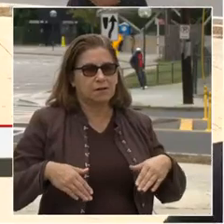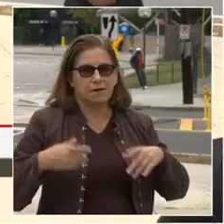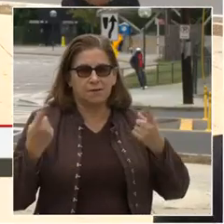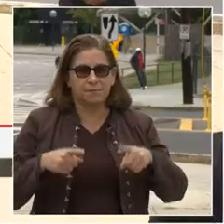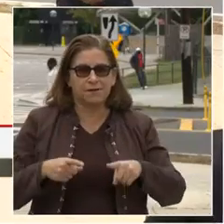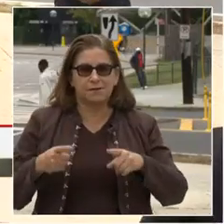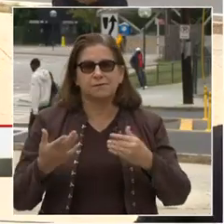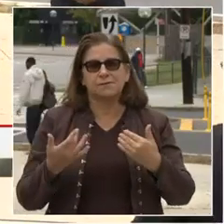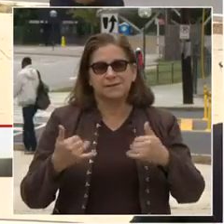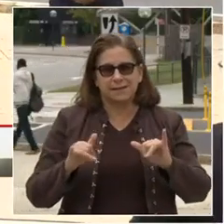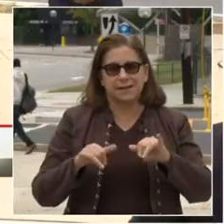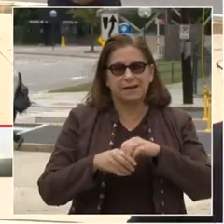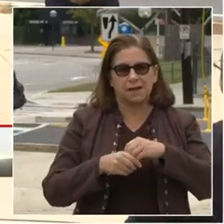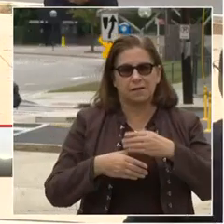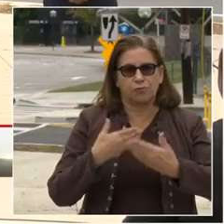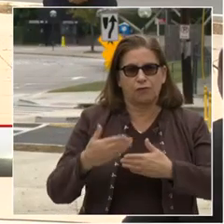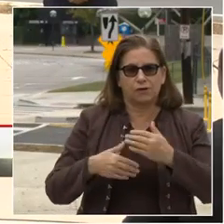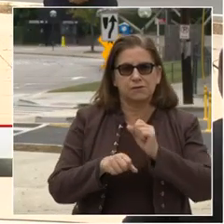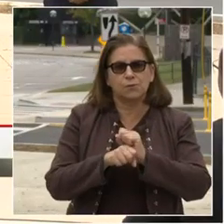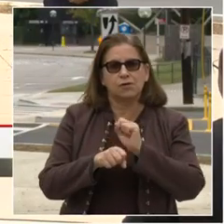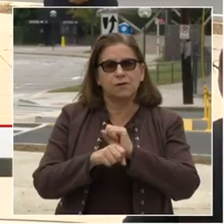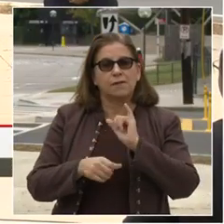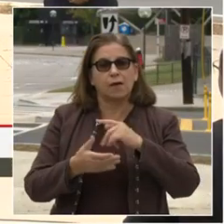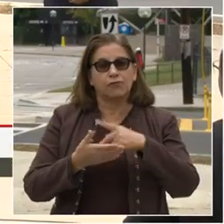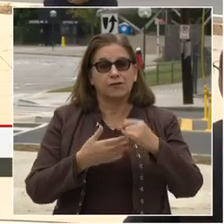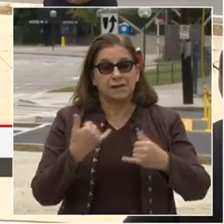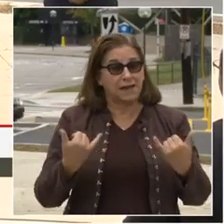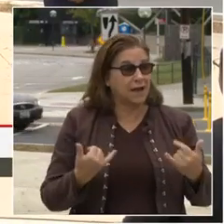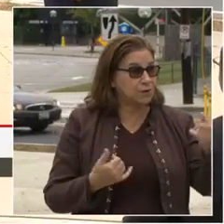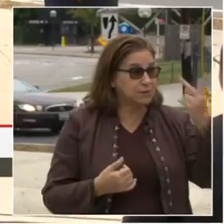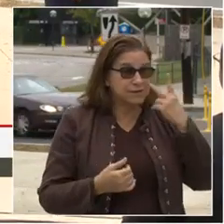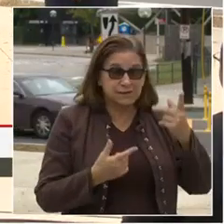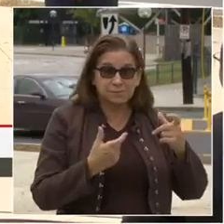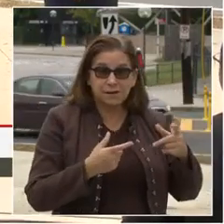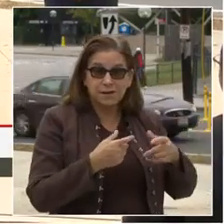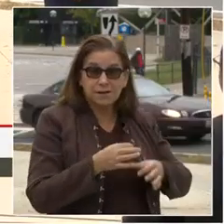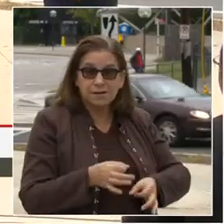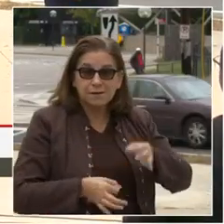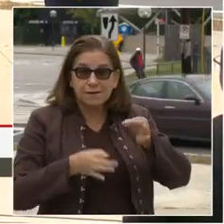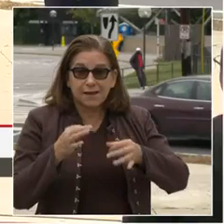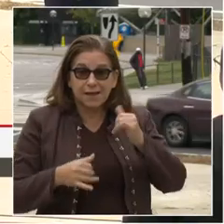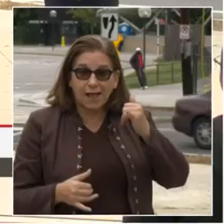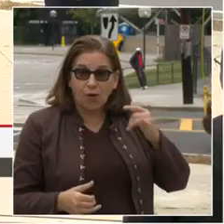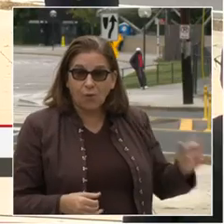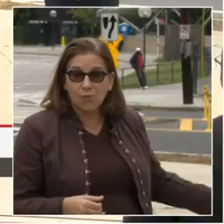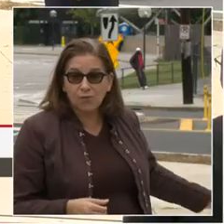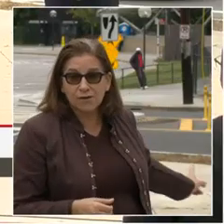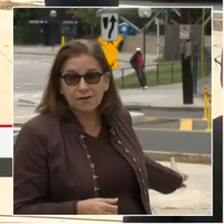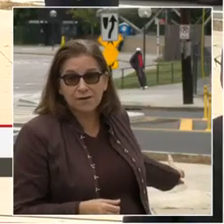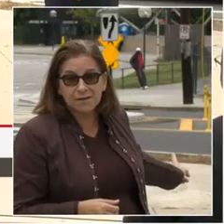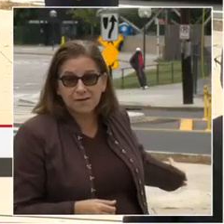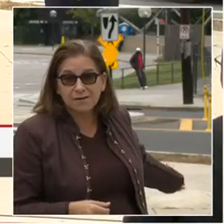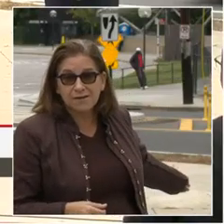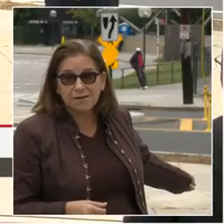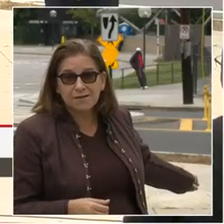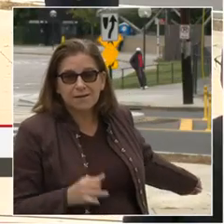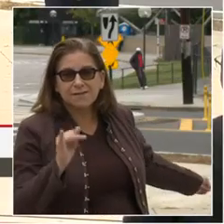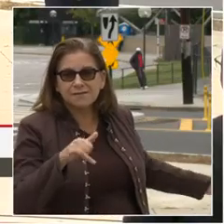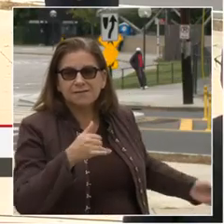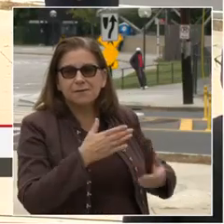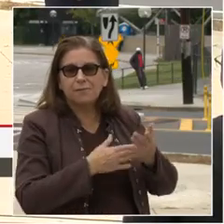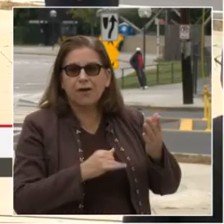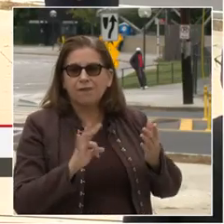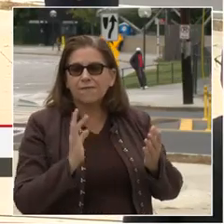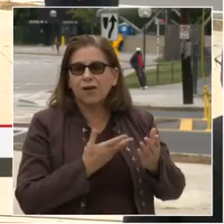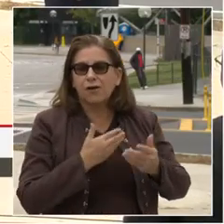so what you're seeing behind us is a project that has been completed and was part of the streamlined process that we're talking about now. But that Good Hope Road was a project